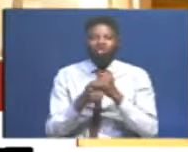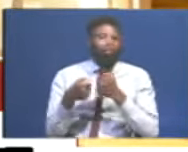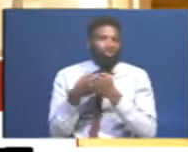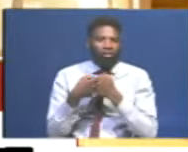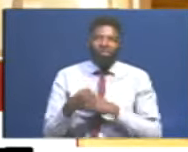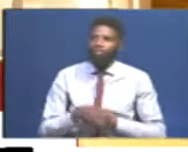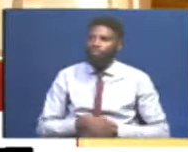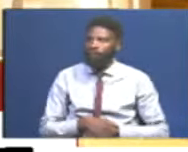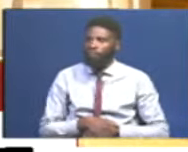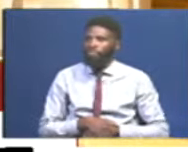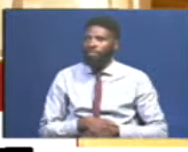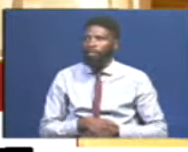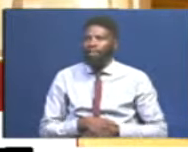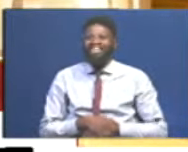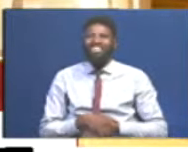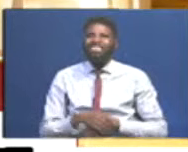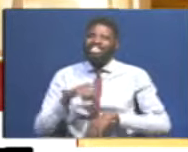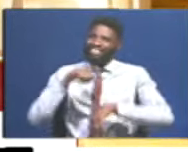Scratches,